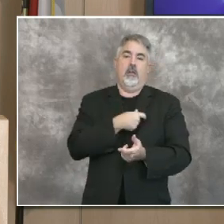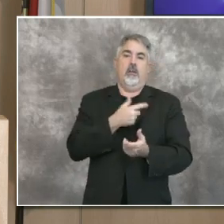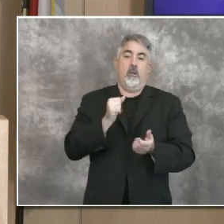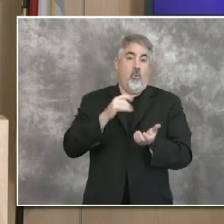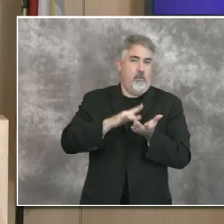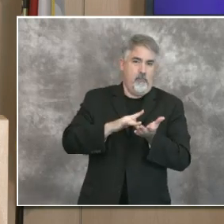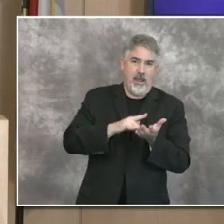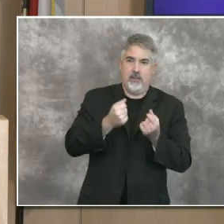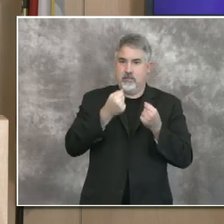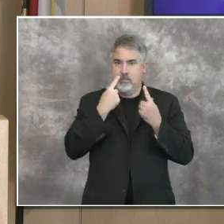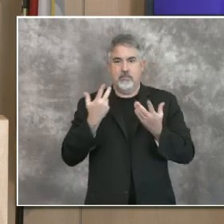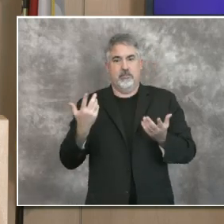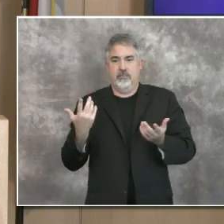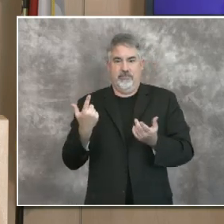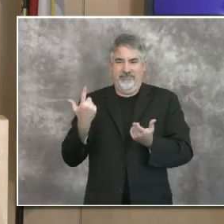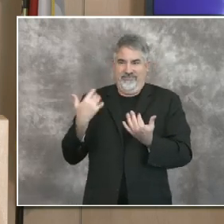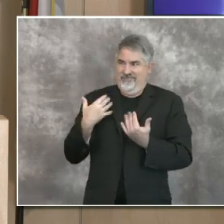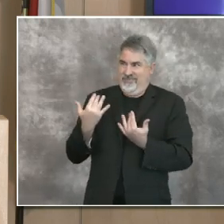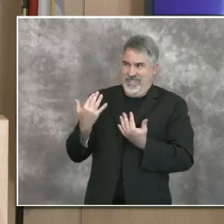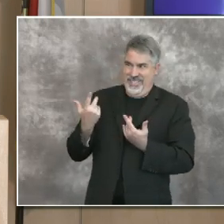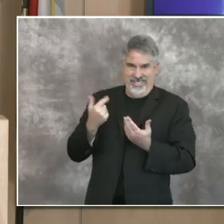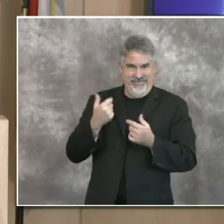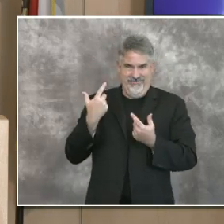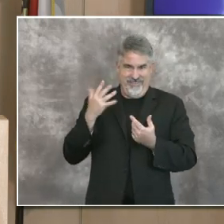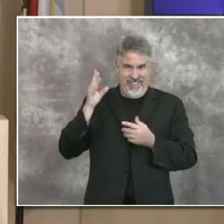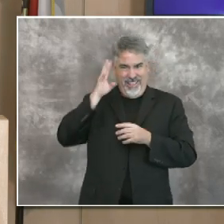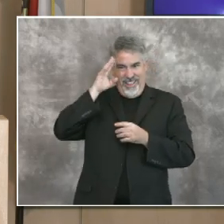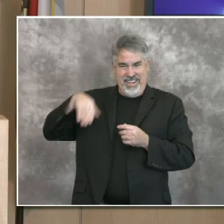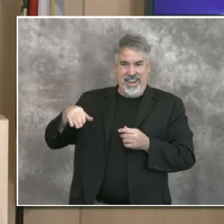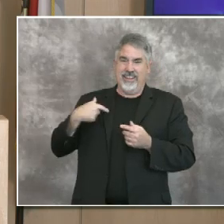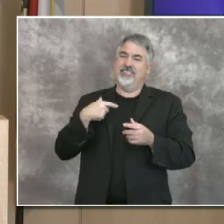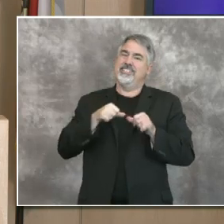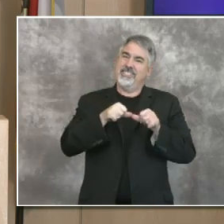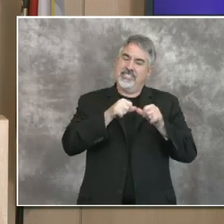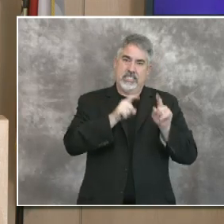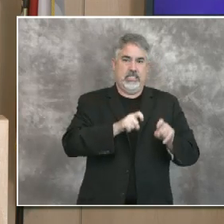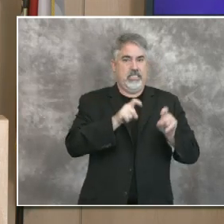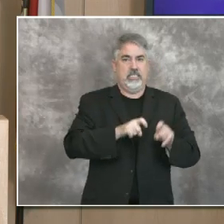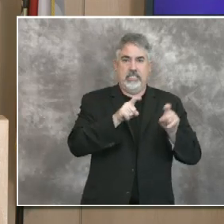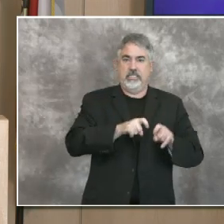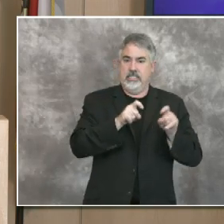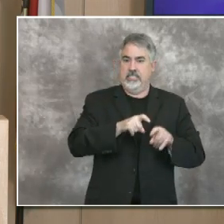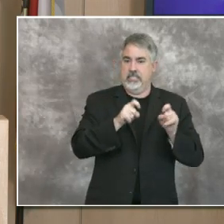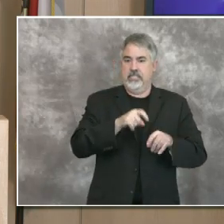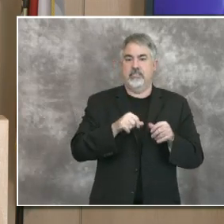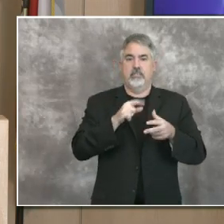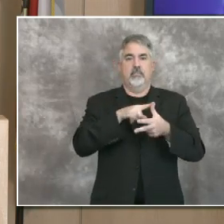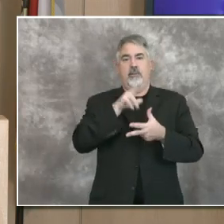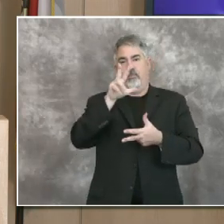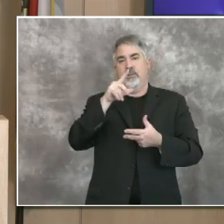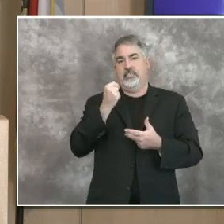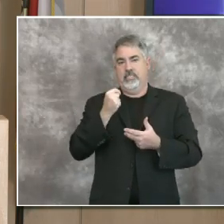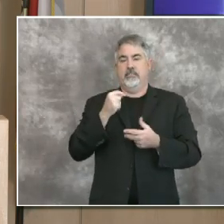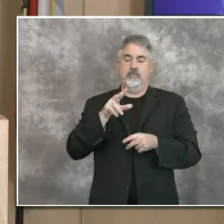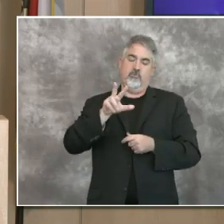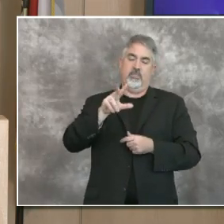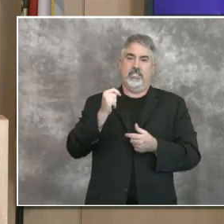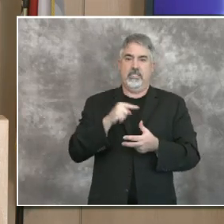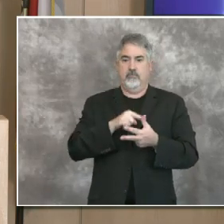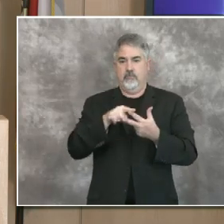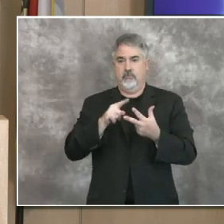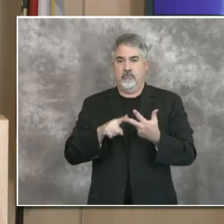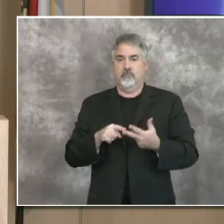of daily testing, tracing, and treatment, along with monitoring our most important health indicators. Our T3 group